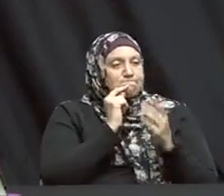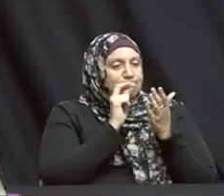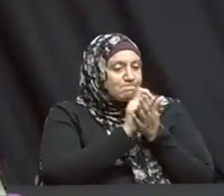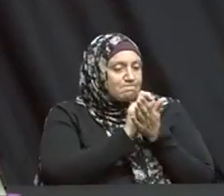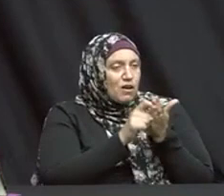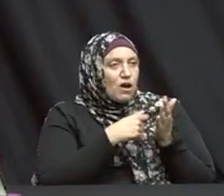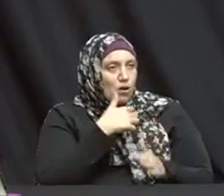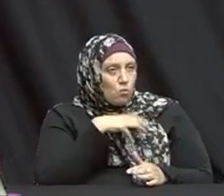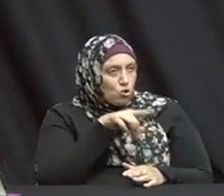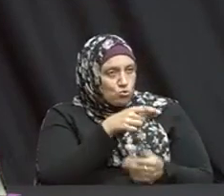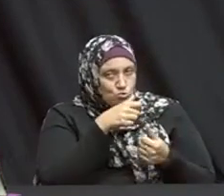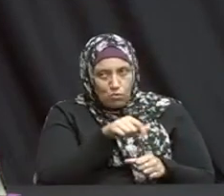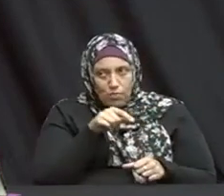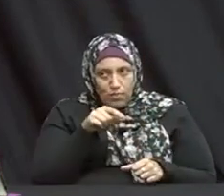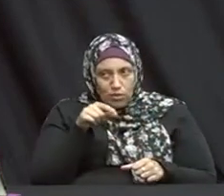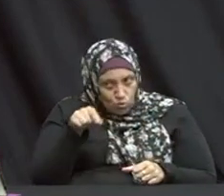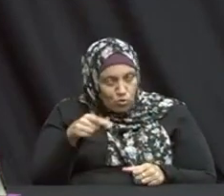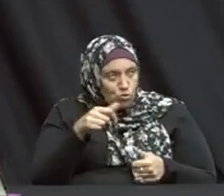cetera,